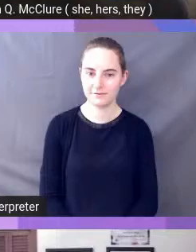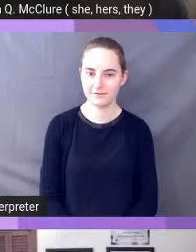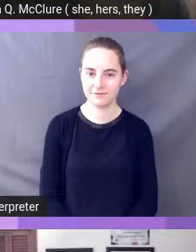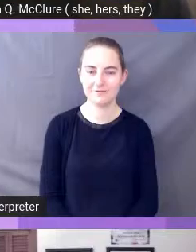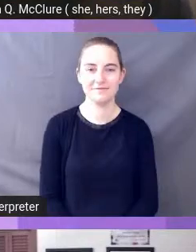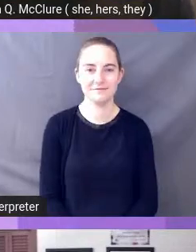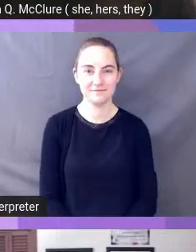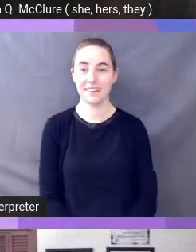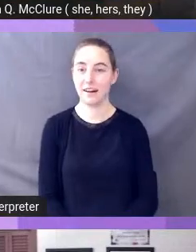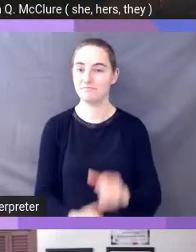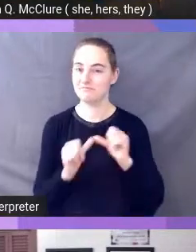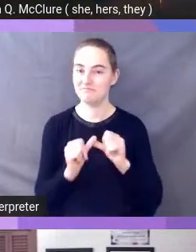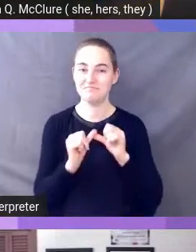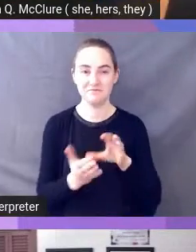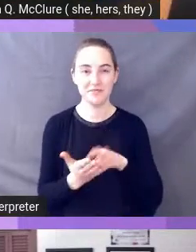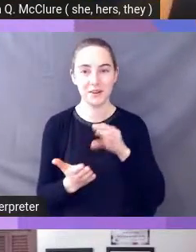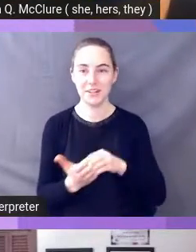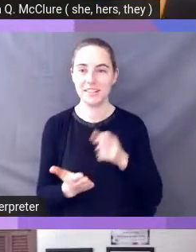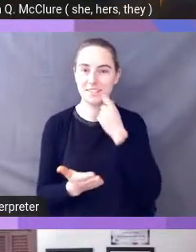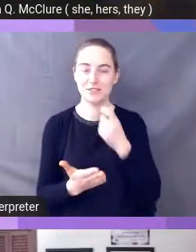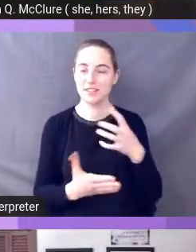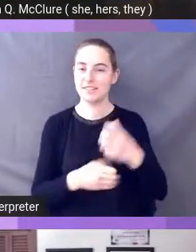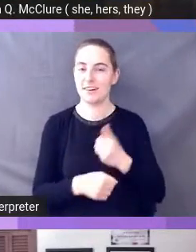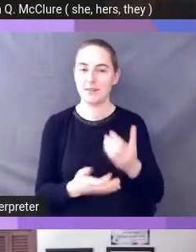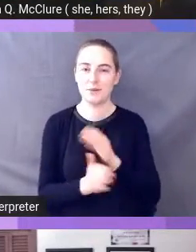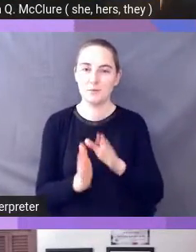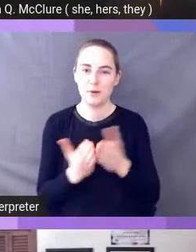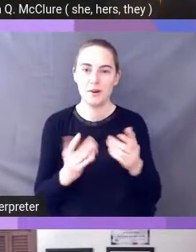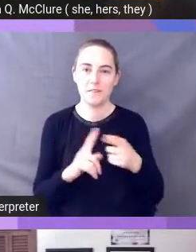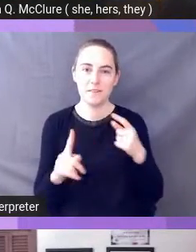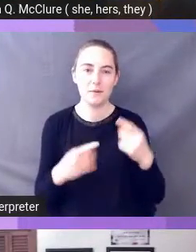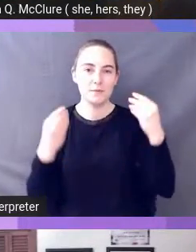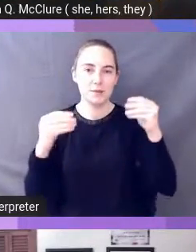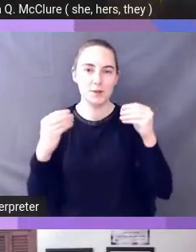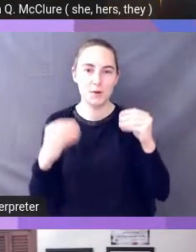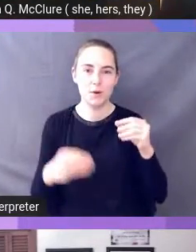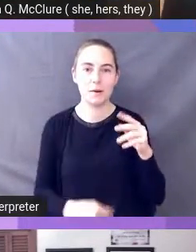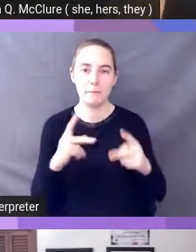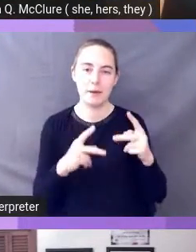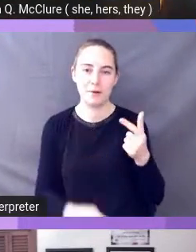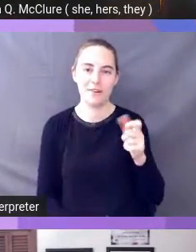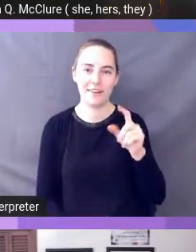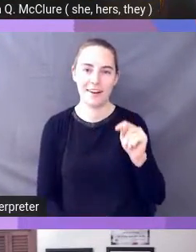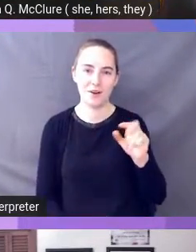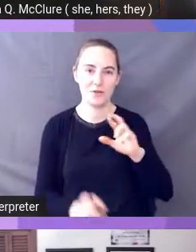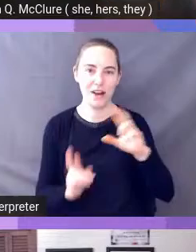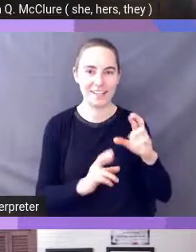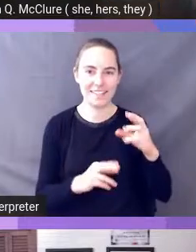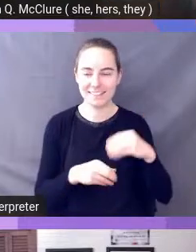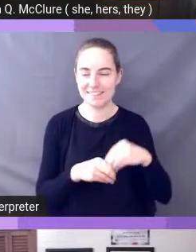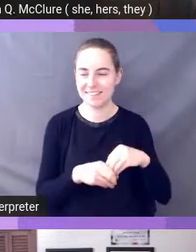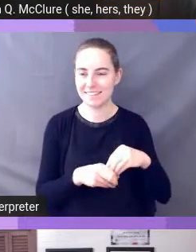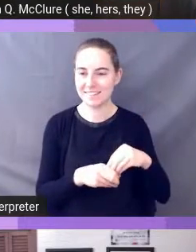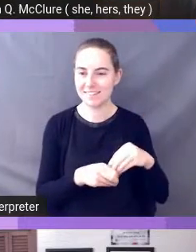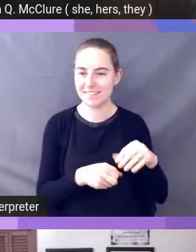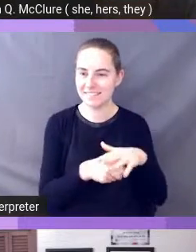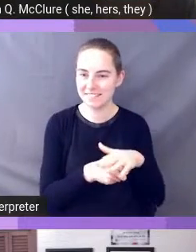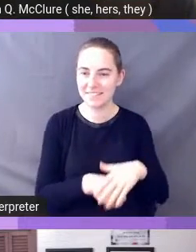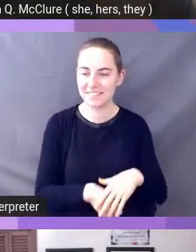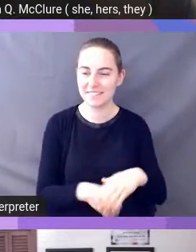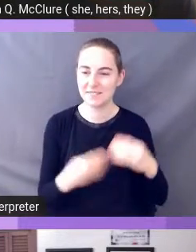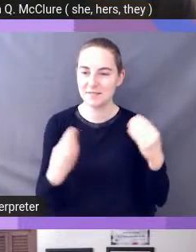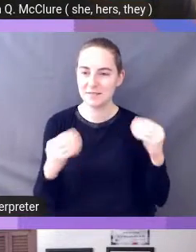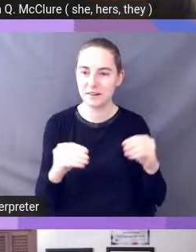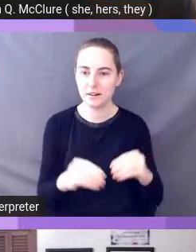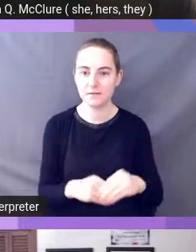continue to keep reading and learning, and I appreciate all of you. So I'm going to do the last wrap up. Miranda,